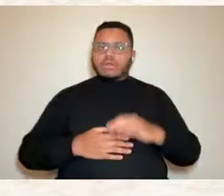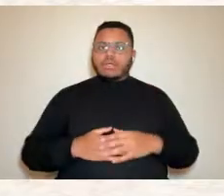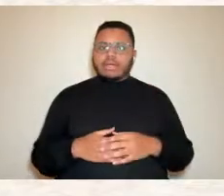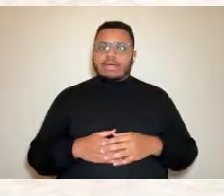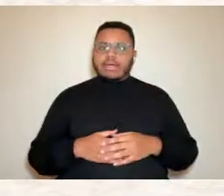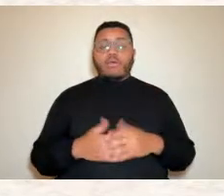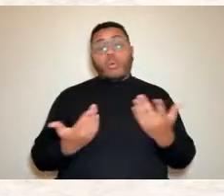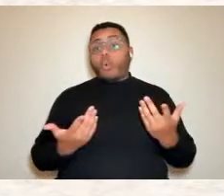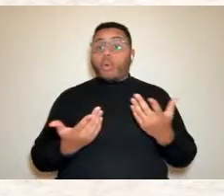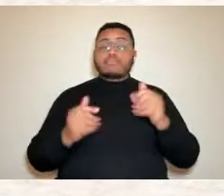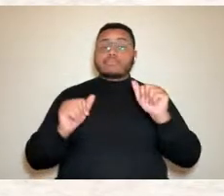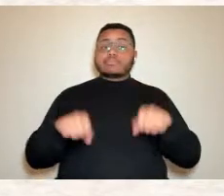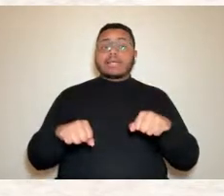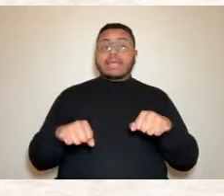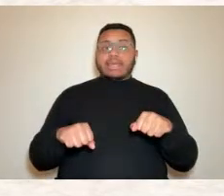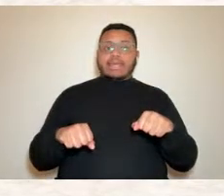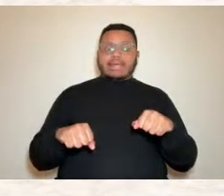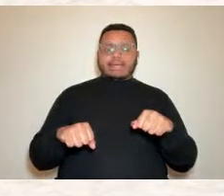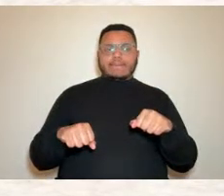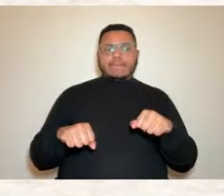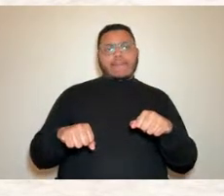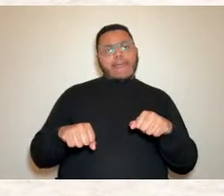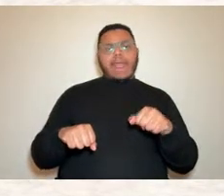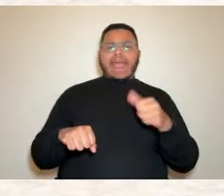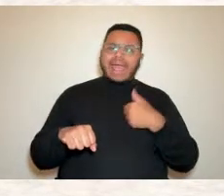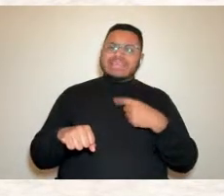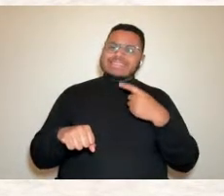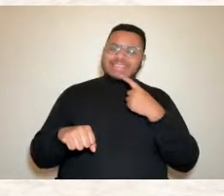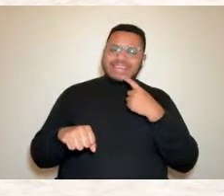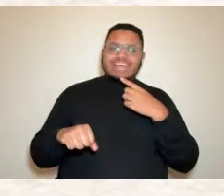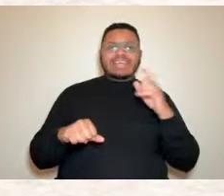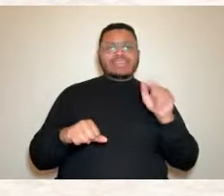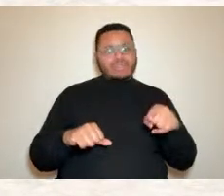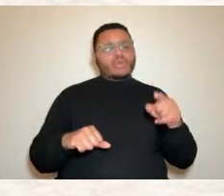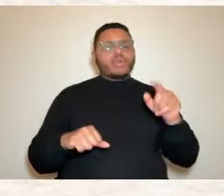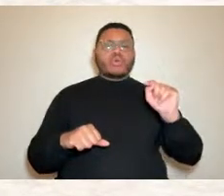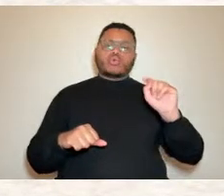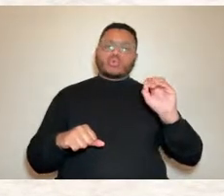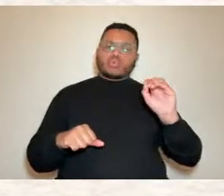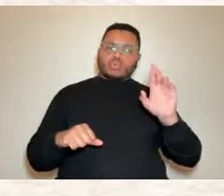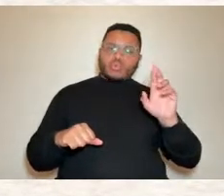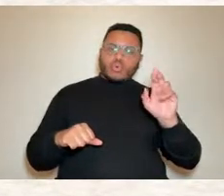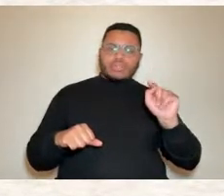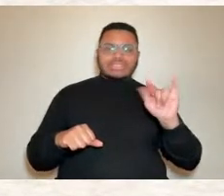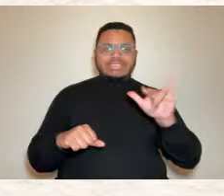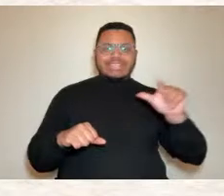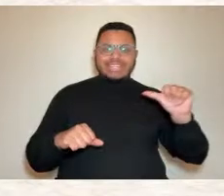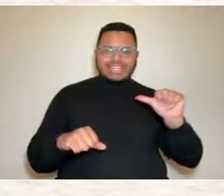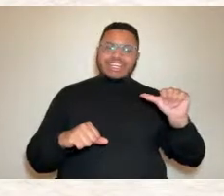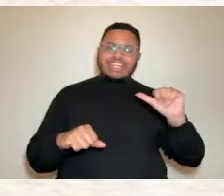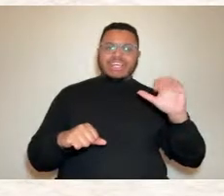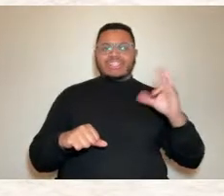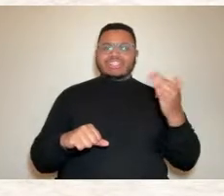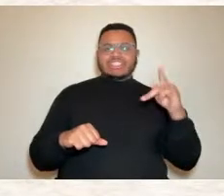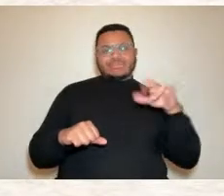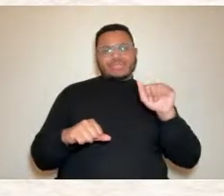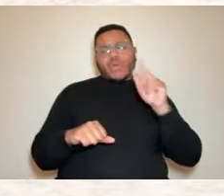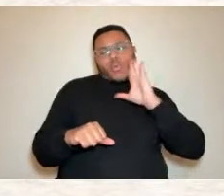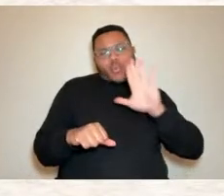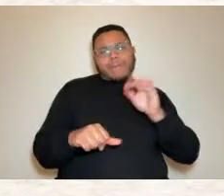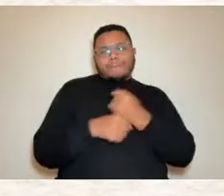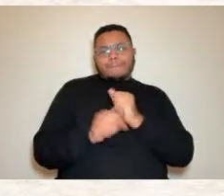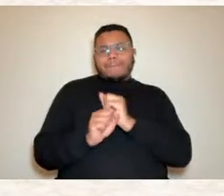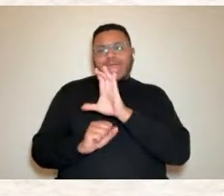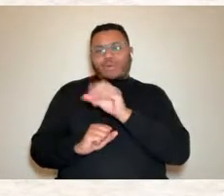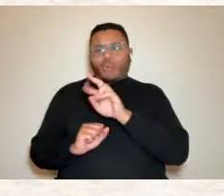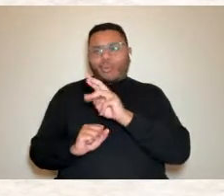Yeah, or even taking well, I was gonna say taking tortilla chips, but that's pretty much gonna make cornmeal because that's made from corn. But hopefully that answers